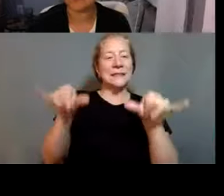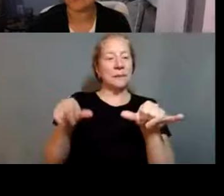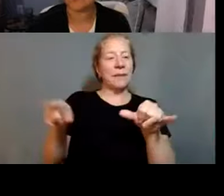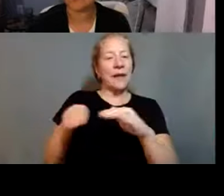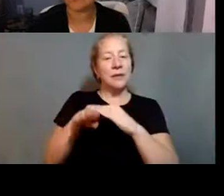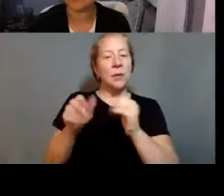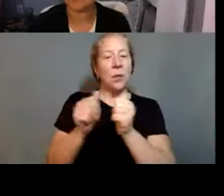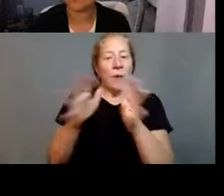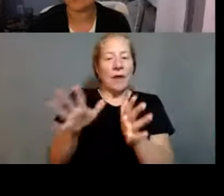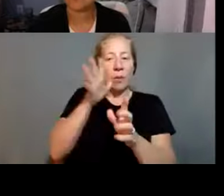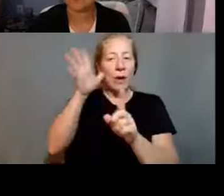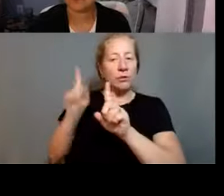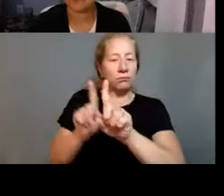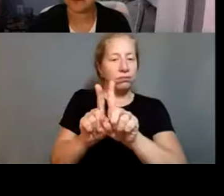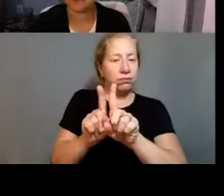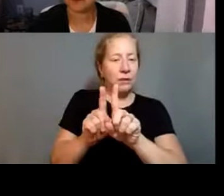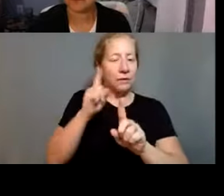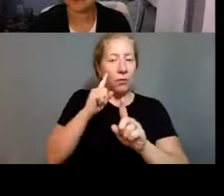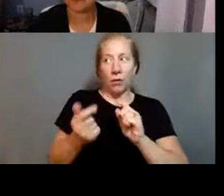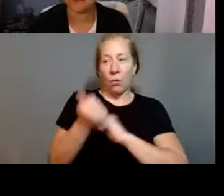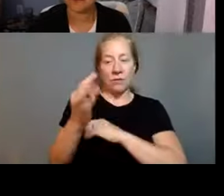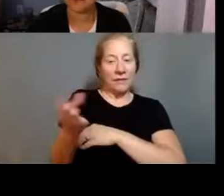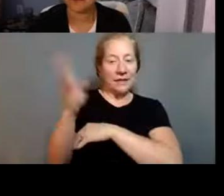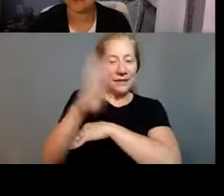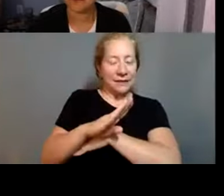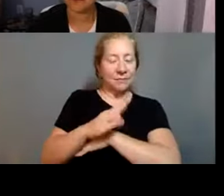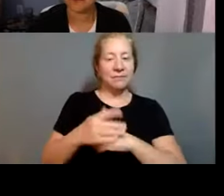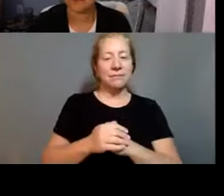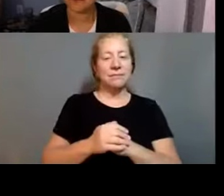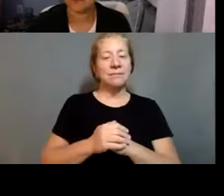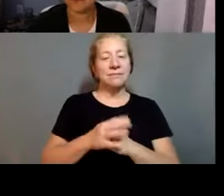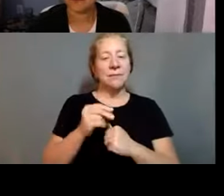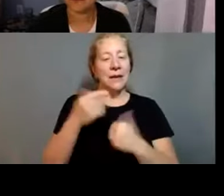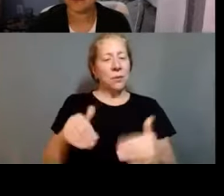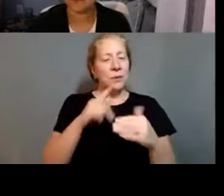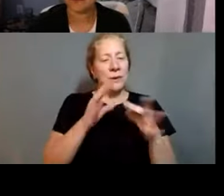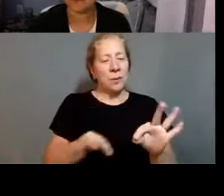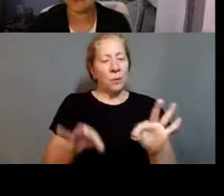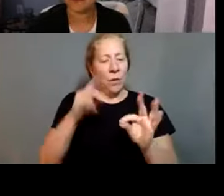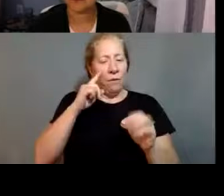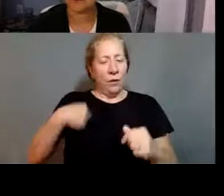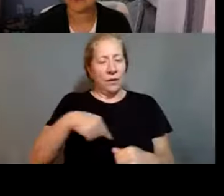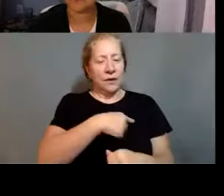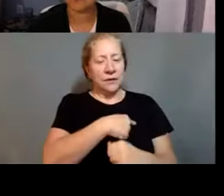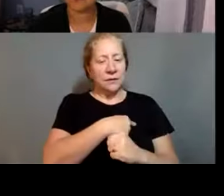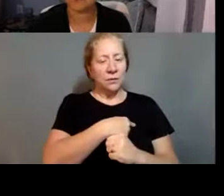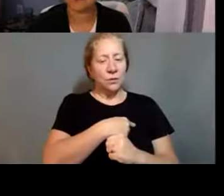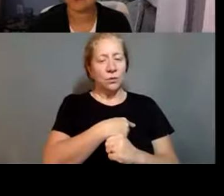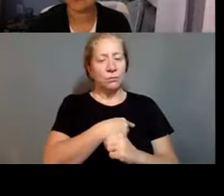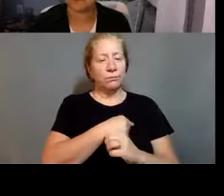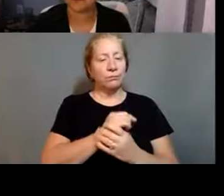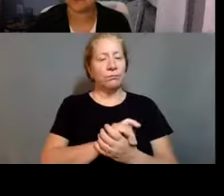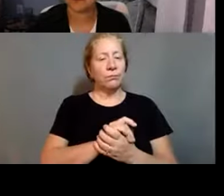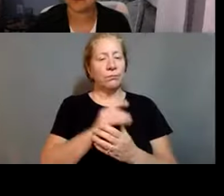their parents for most of the time, and how important it is for us to